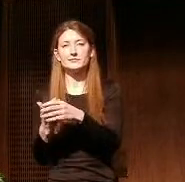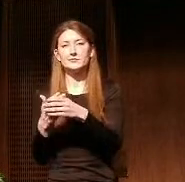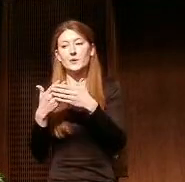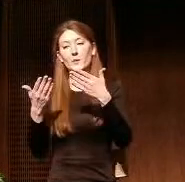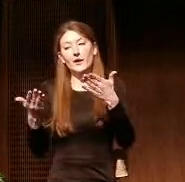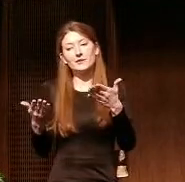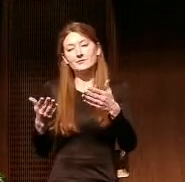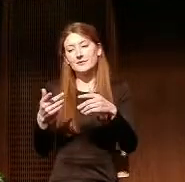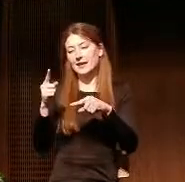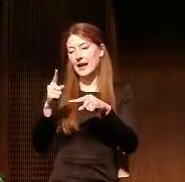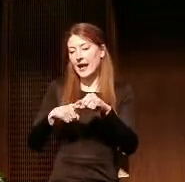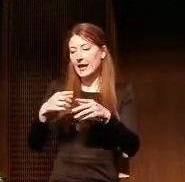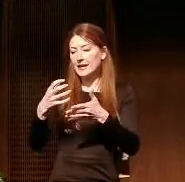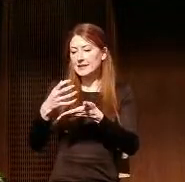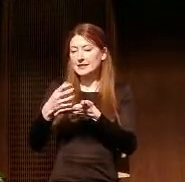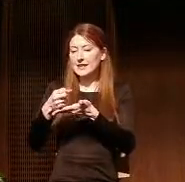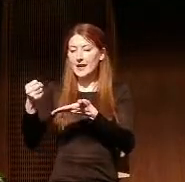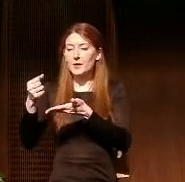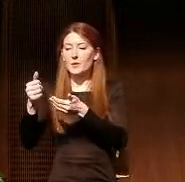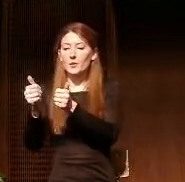couldn't take it with them.